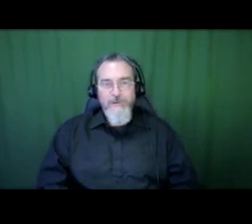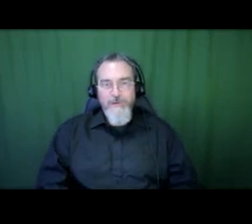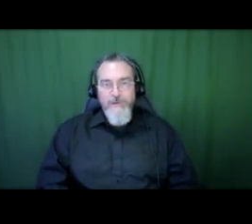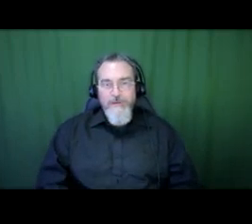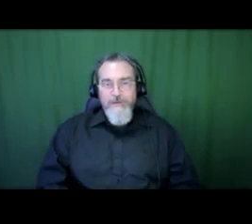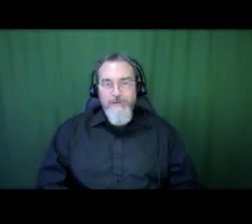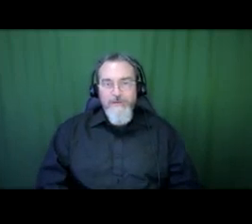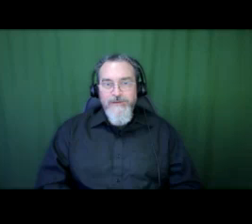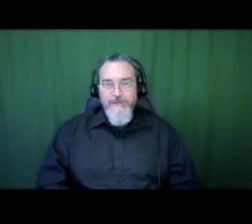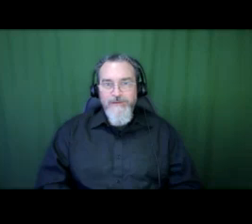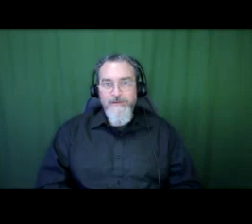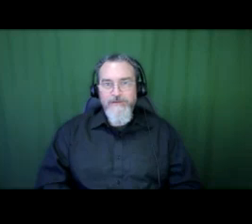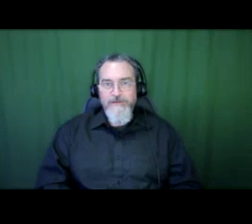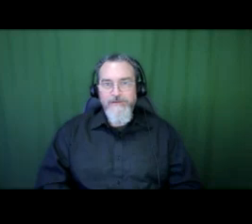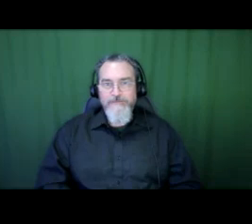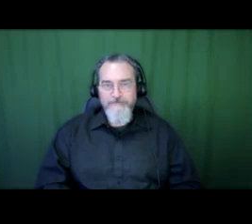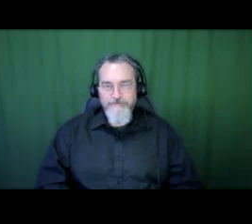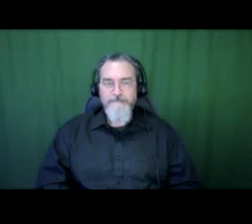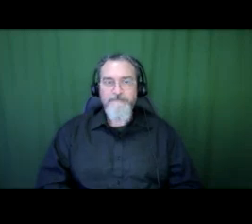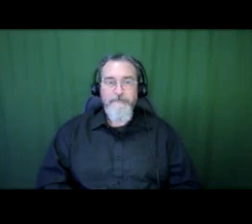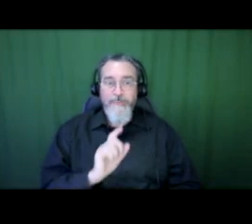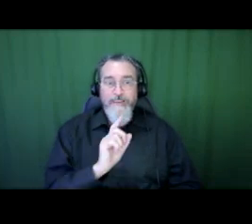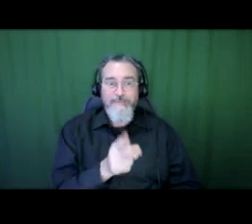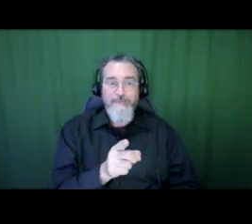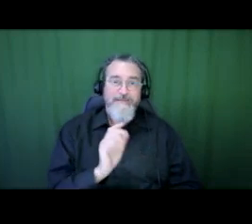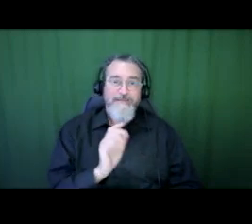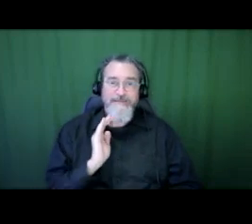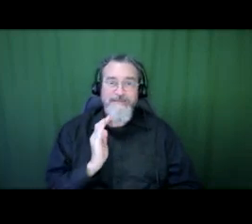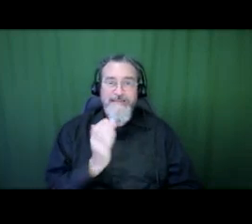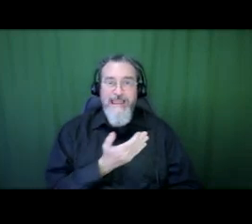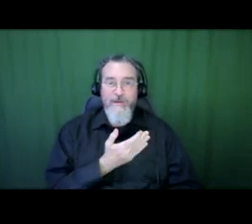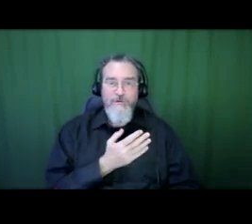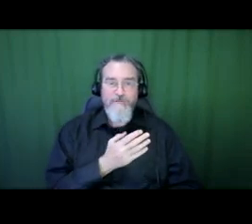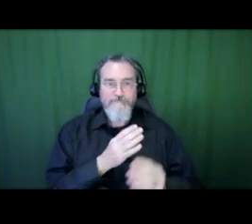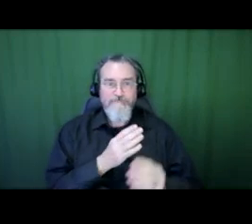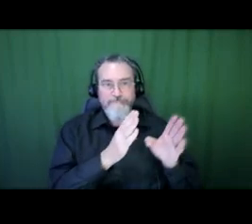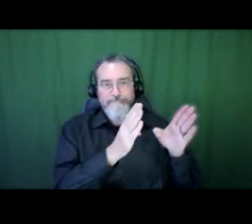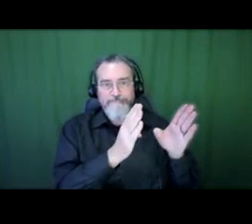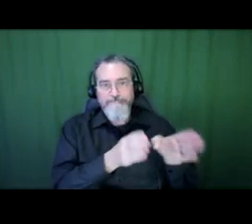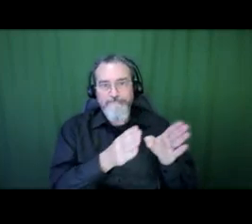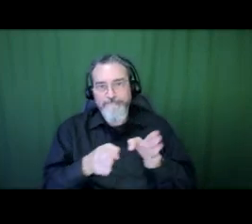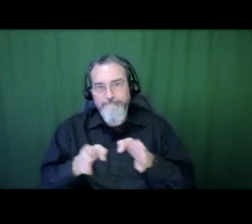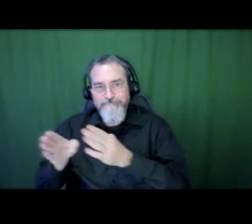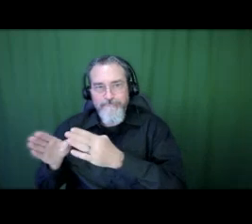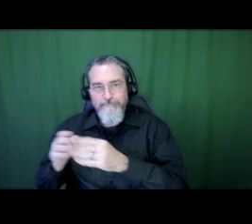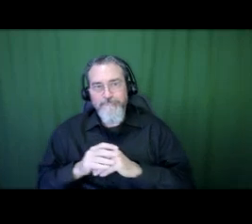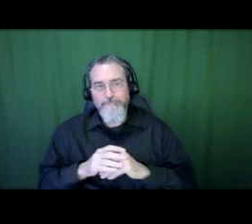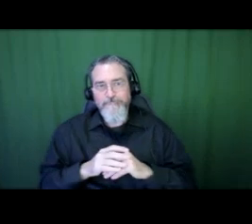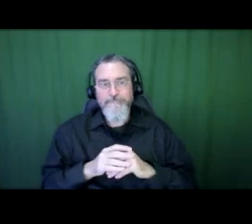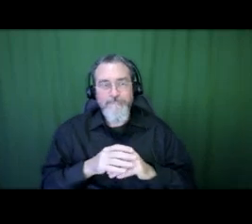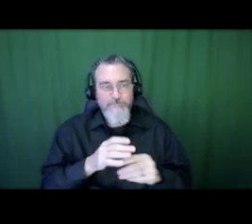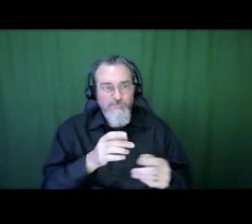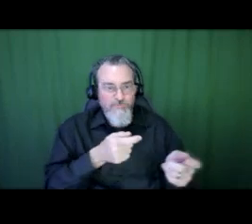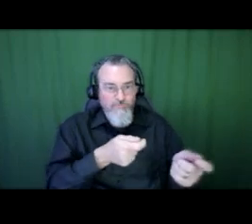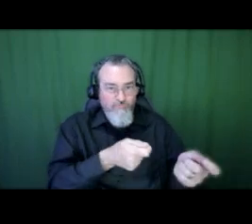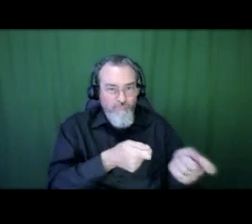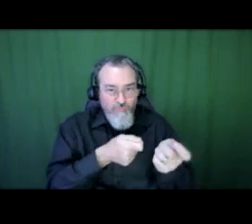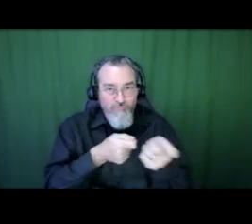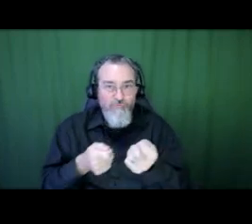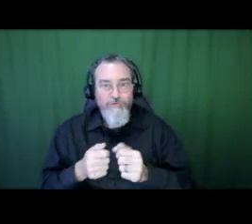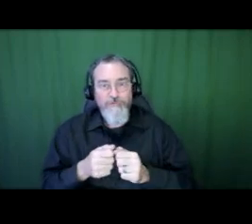So this is kind of our participant life cycle with recruiting. They're going to do training, employment, and then follow-up support is